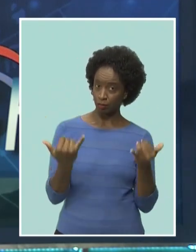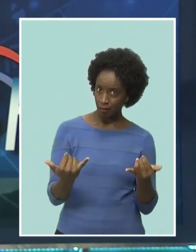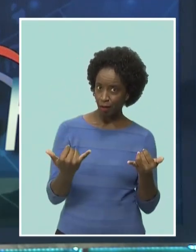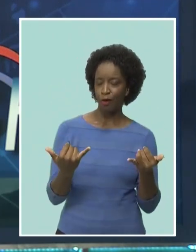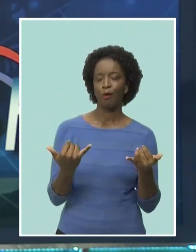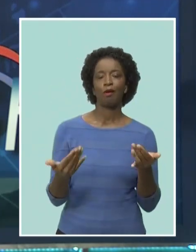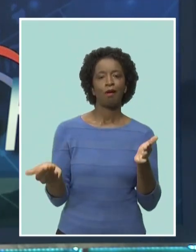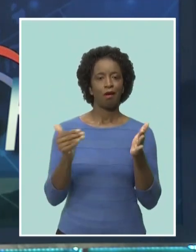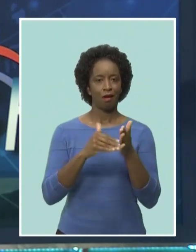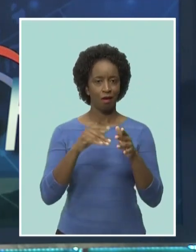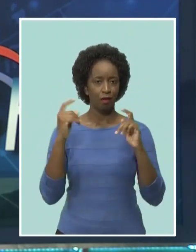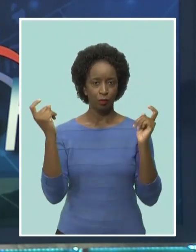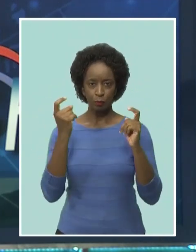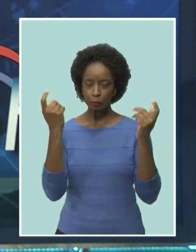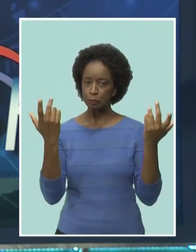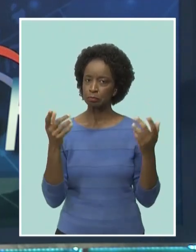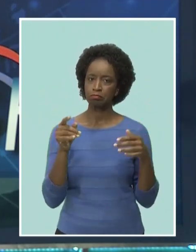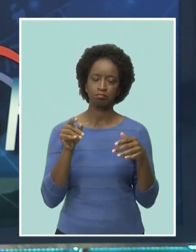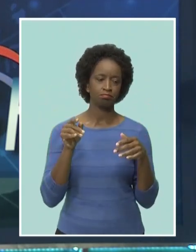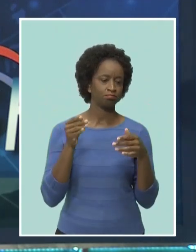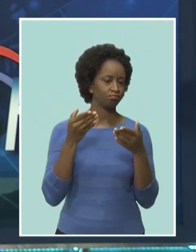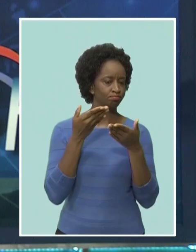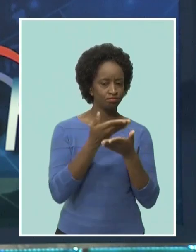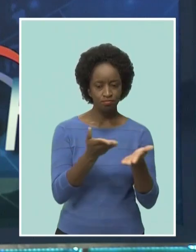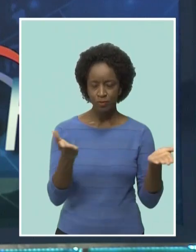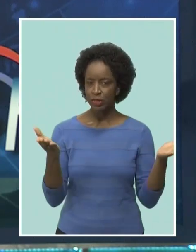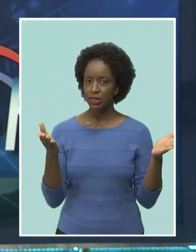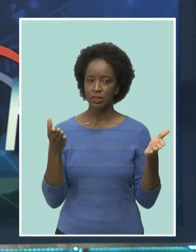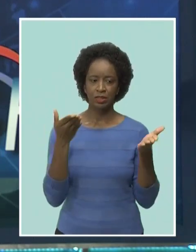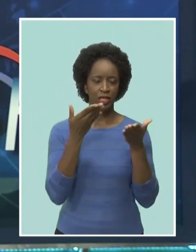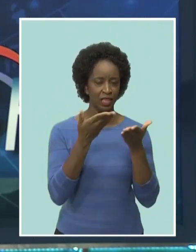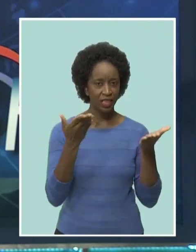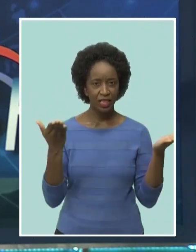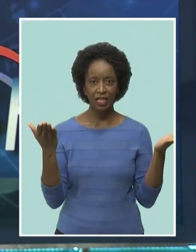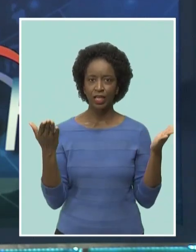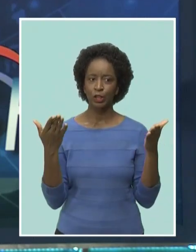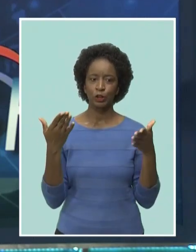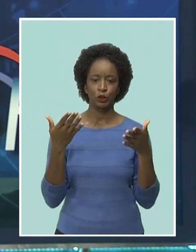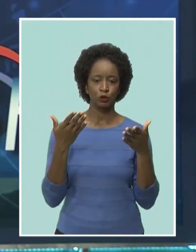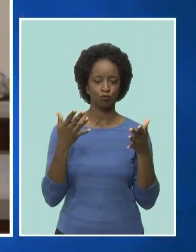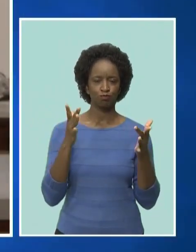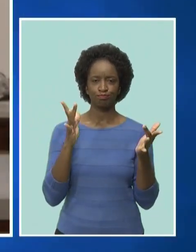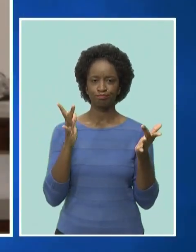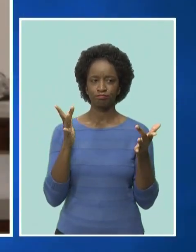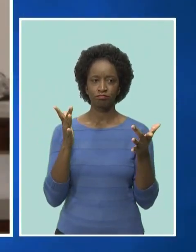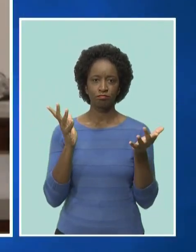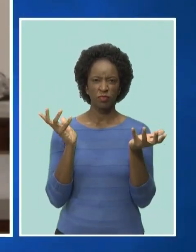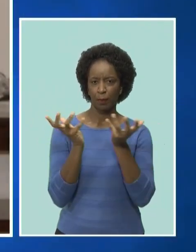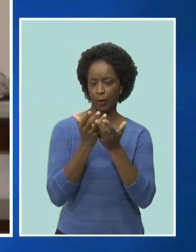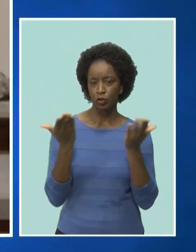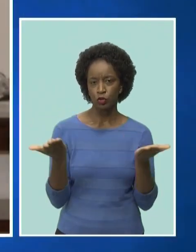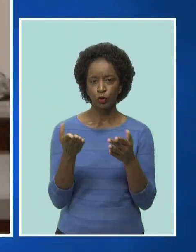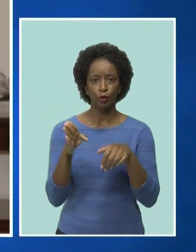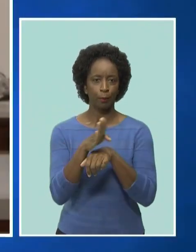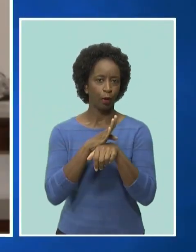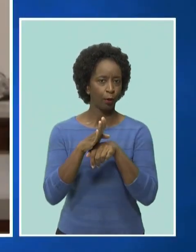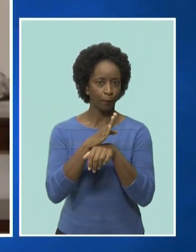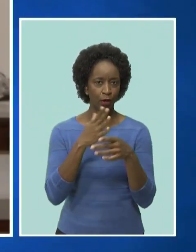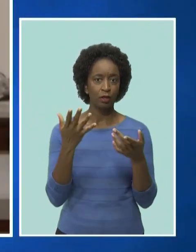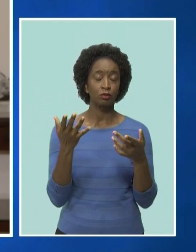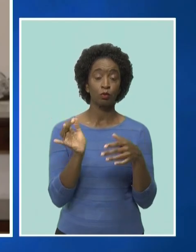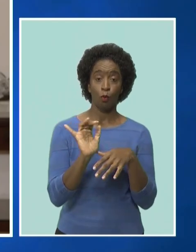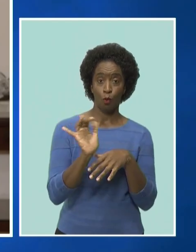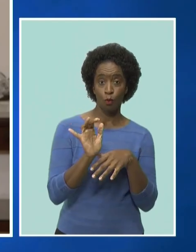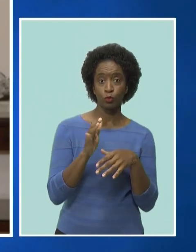56th anniversary of independence and first anniversary as a republic. The Cabinet of Barbados took the